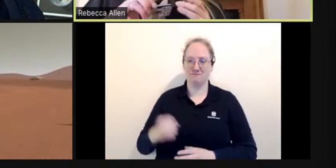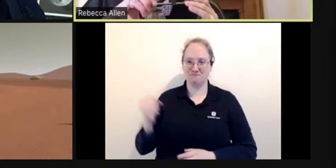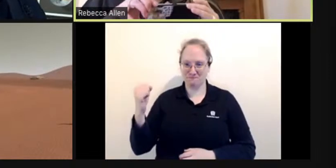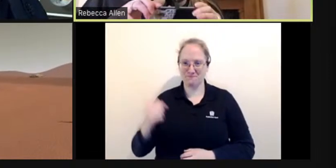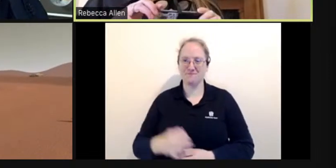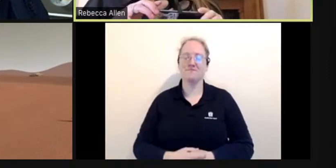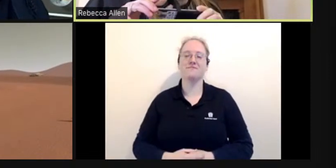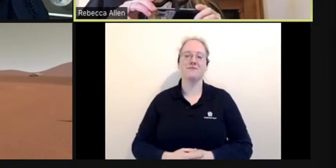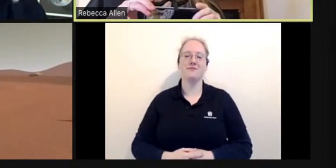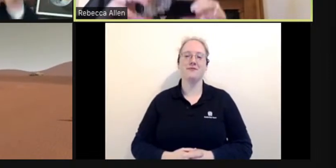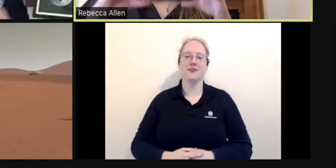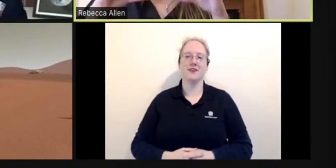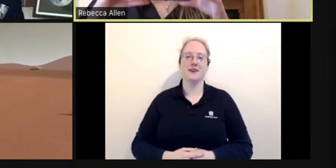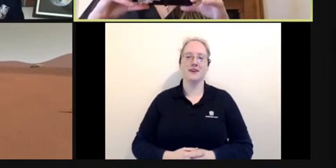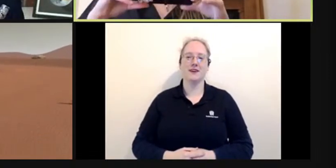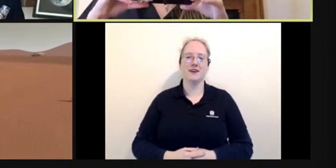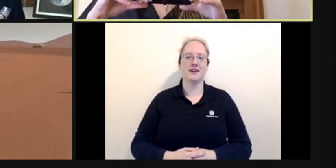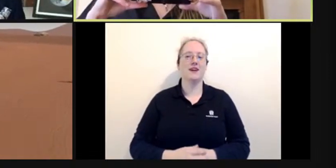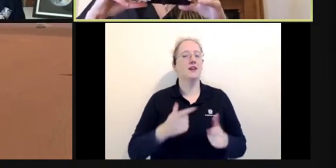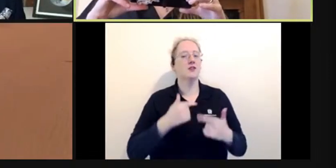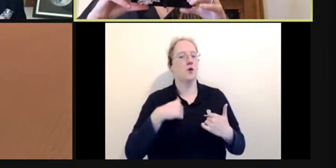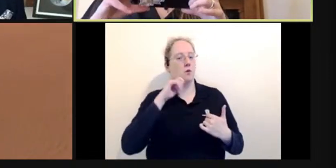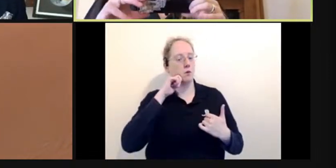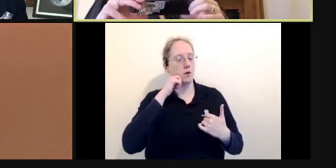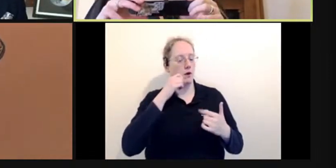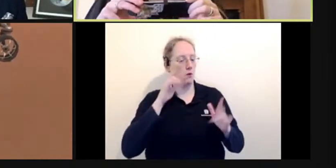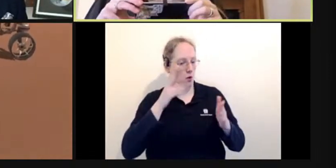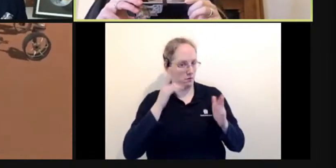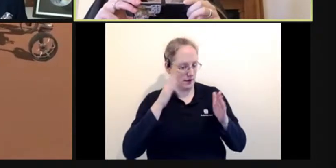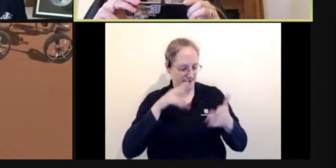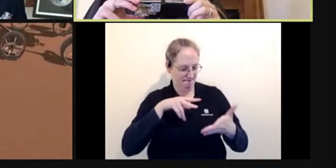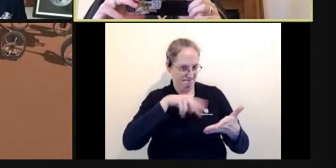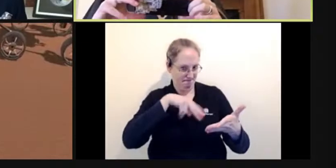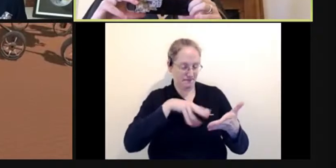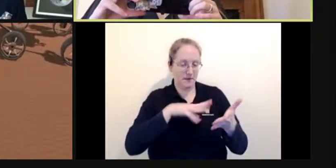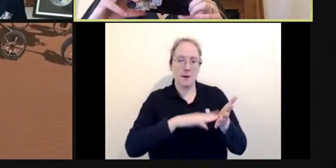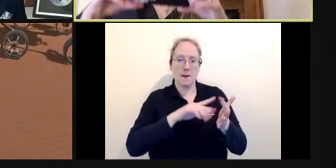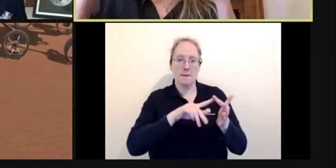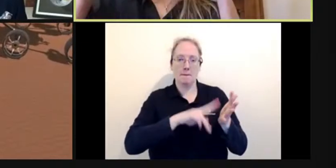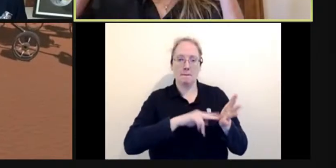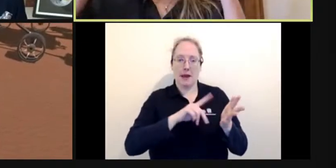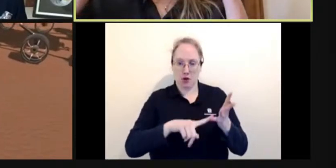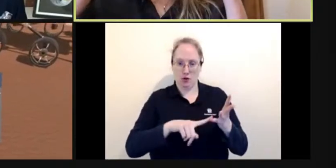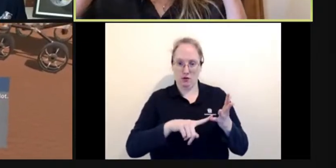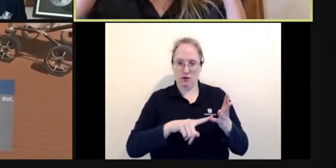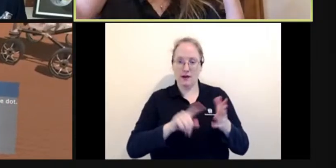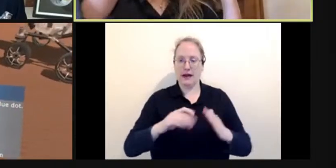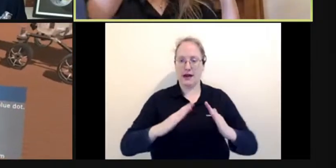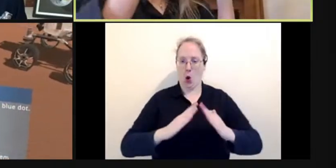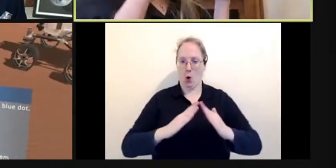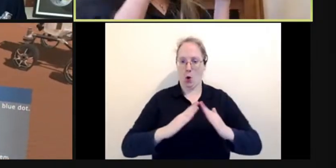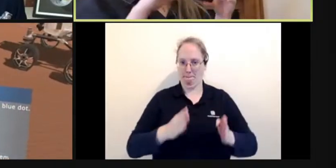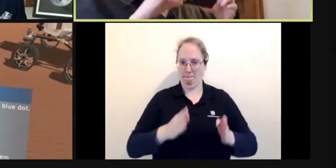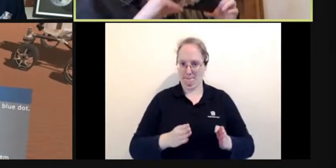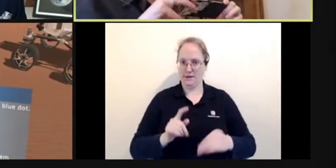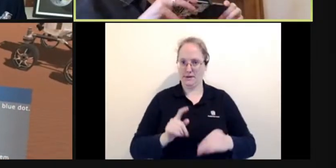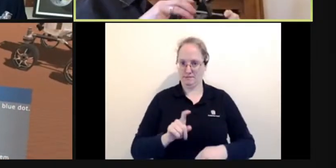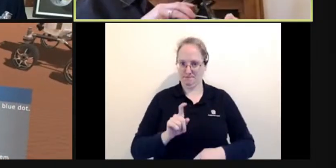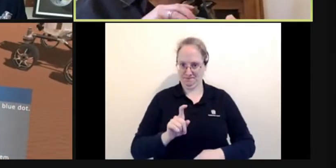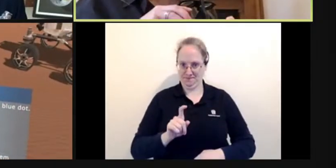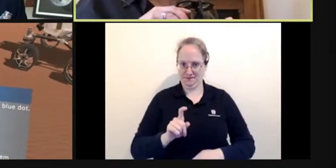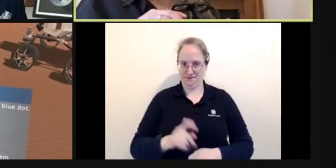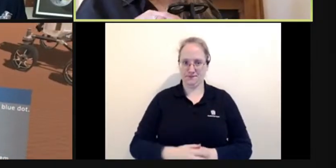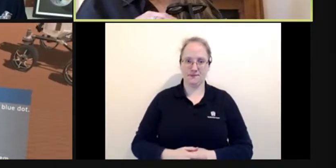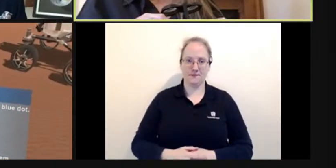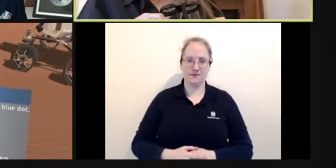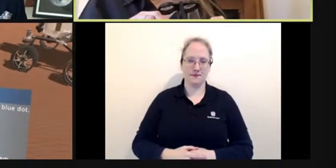So we're going to find our menu, and we're going to press the home screen button once again. And